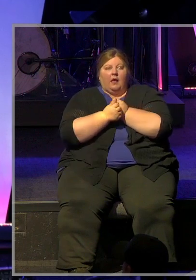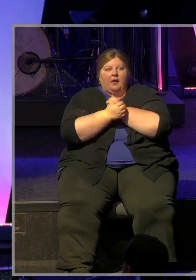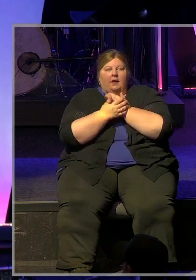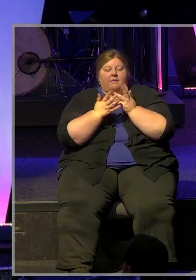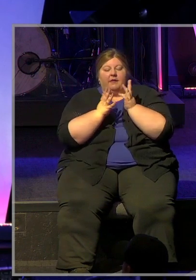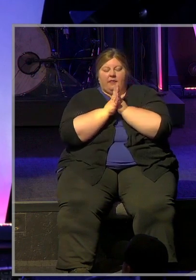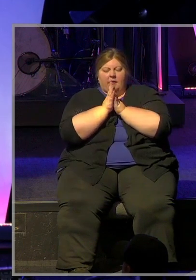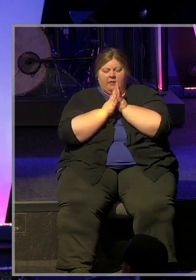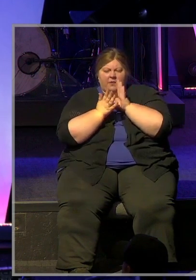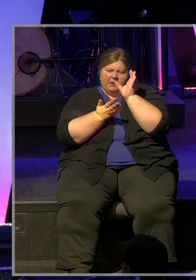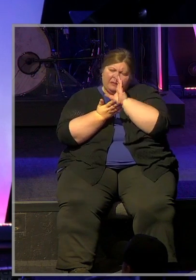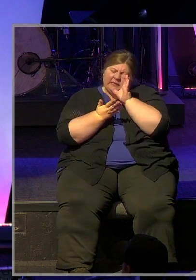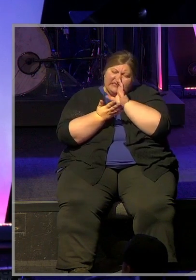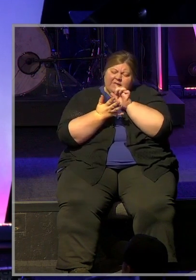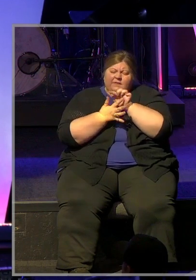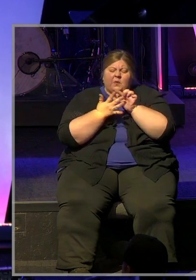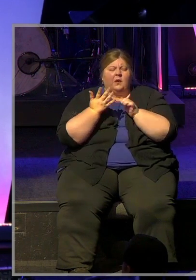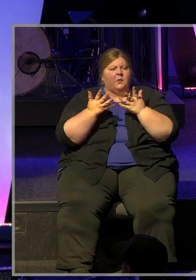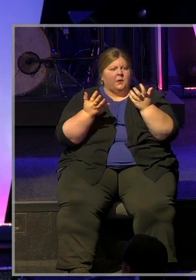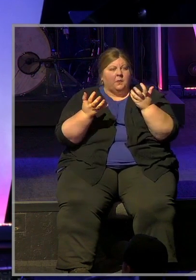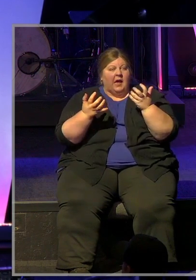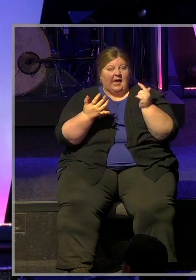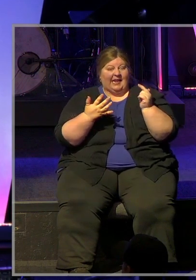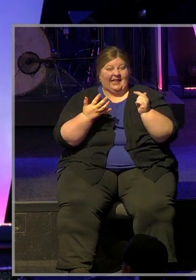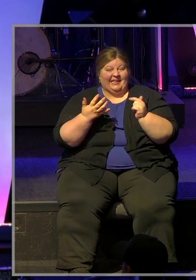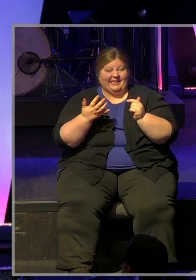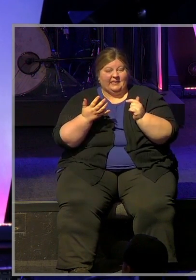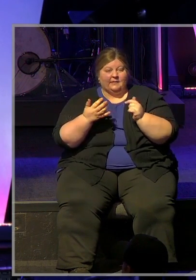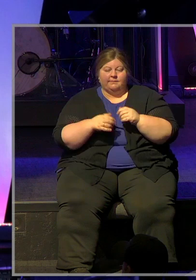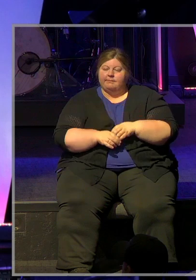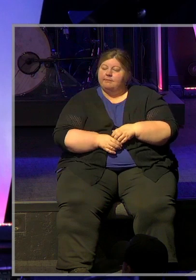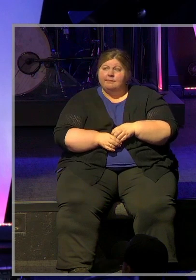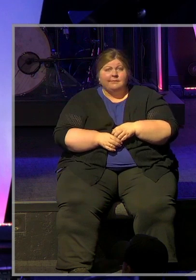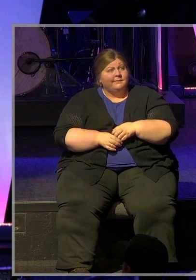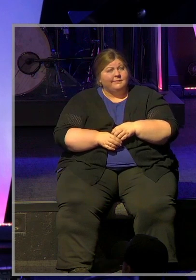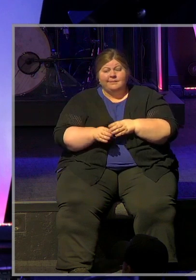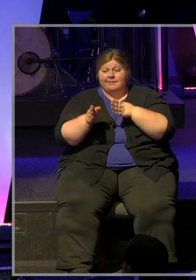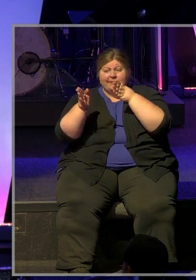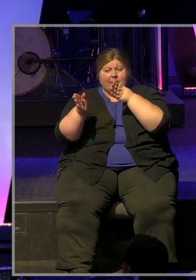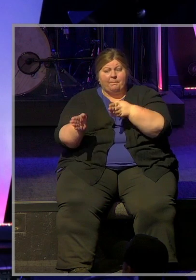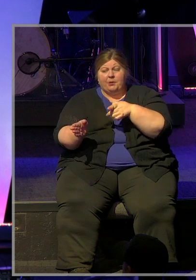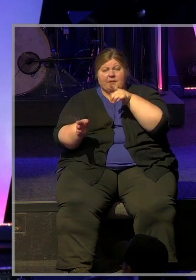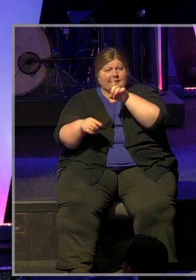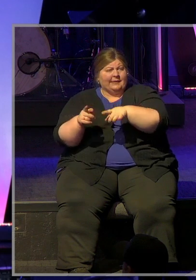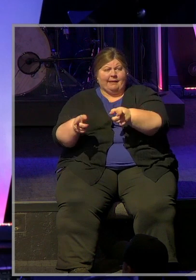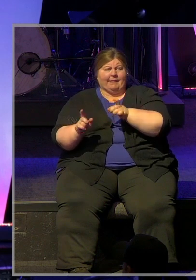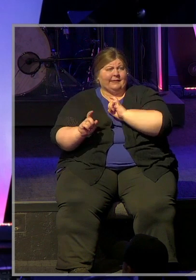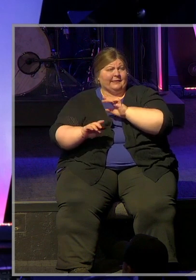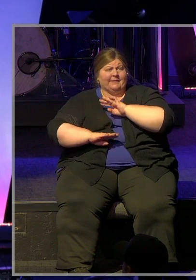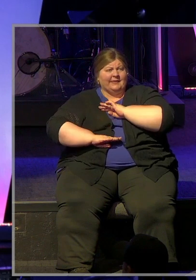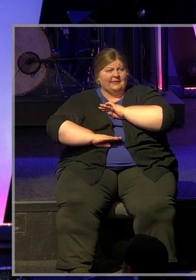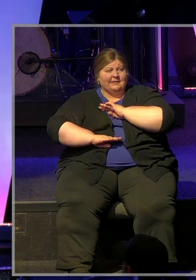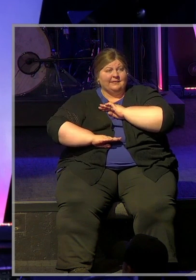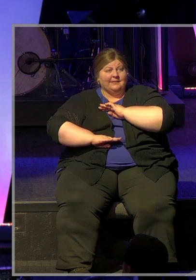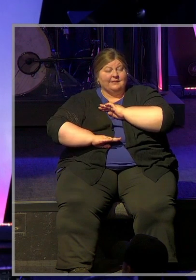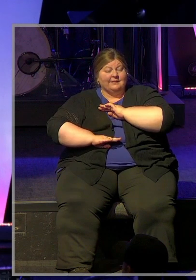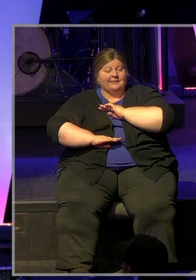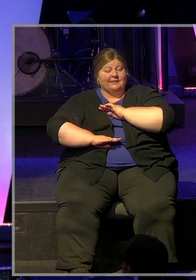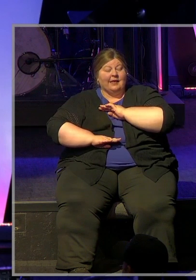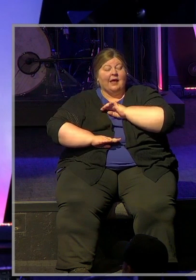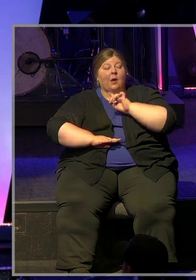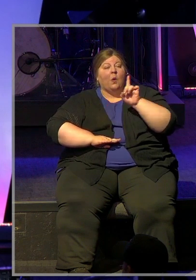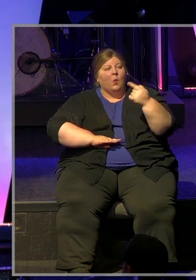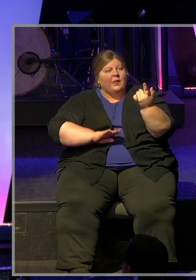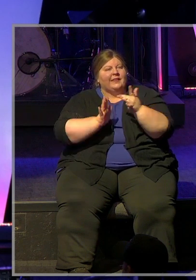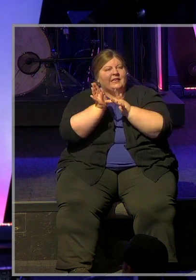seeking for or hoping for cannot actually be provided by our spouse. They can only be provided by the person of